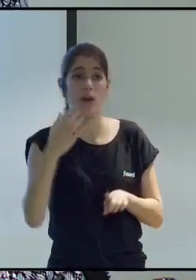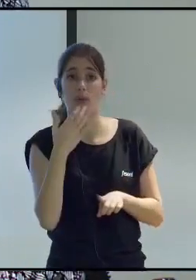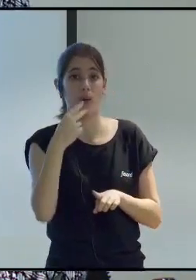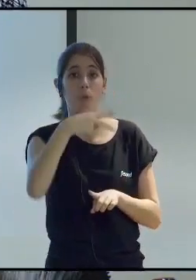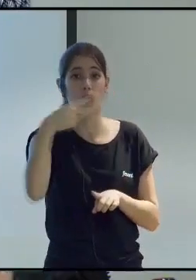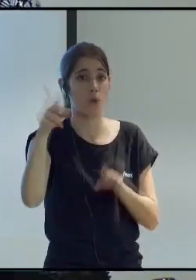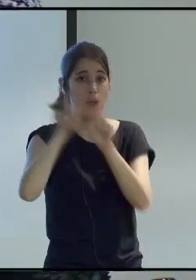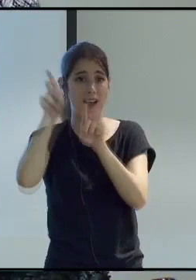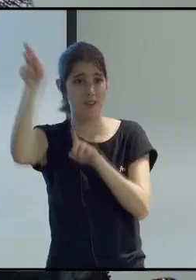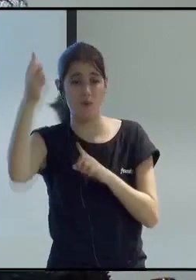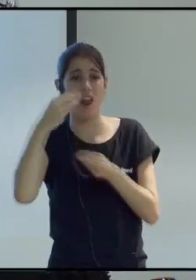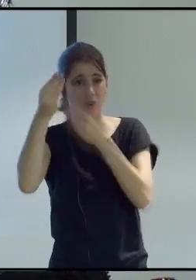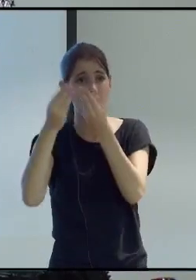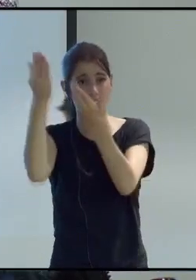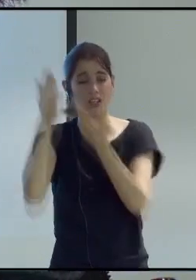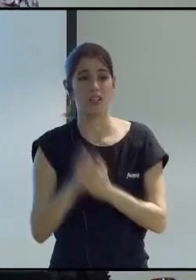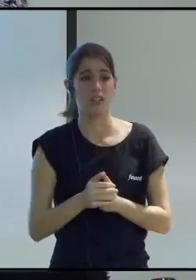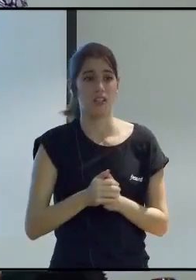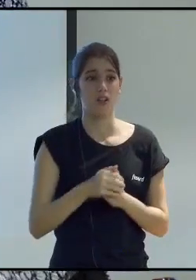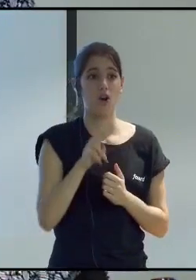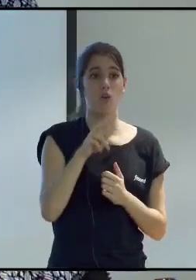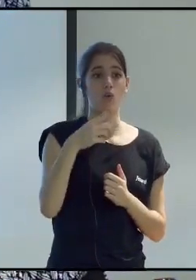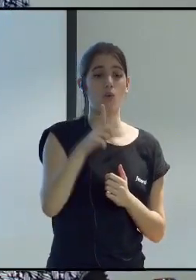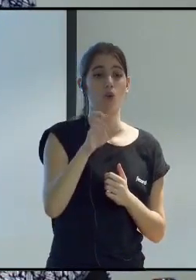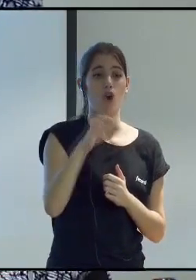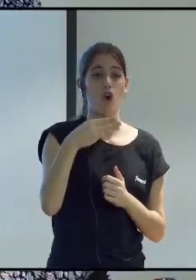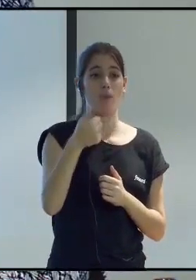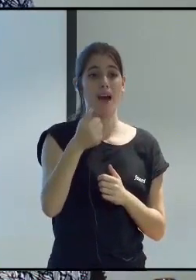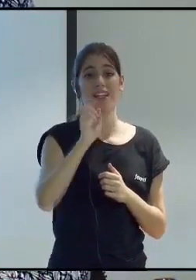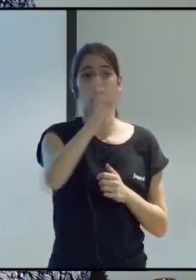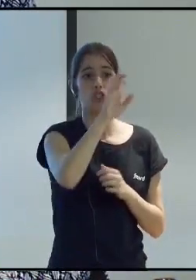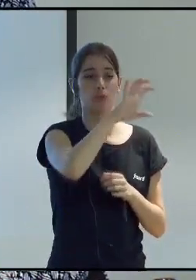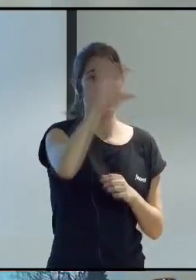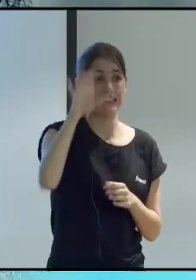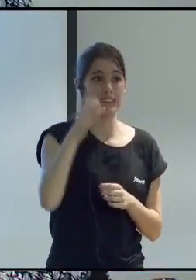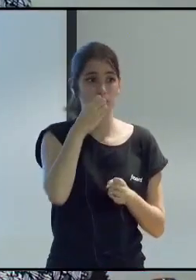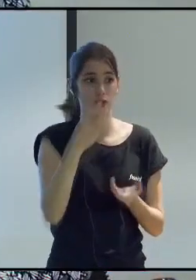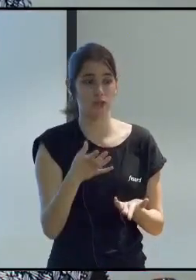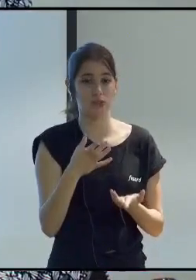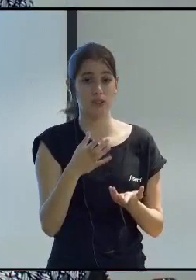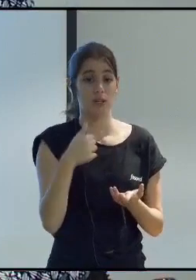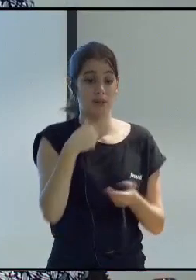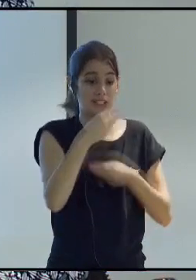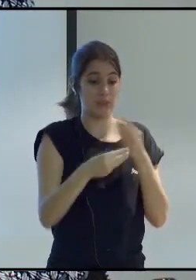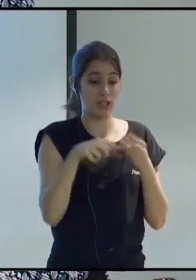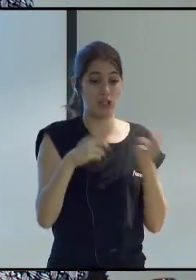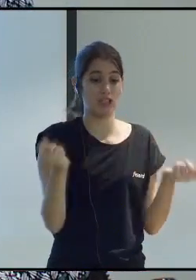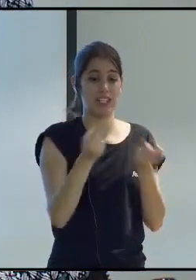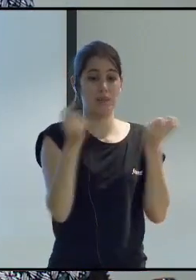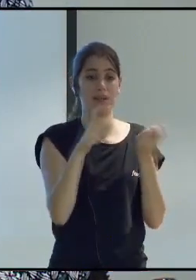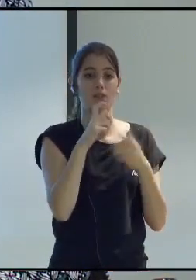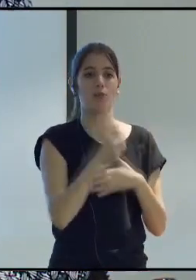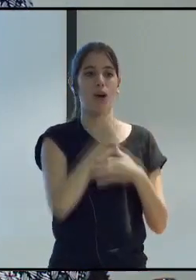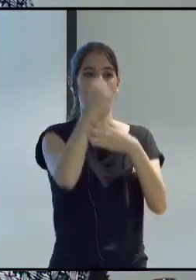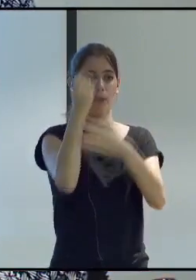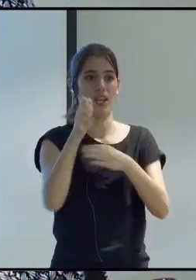in other countries. So what are we doing in this campaign? We try to support our members to